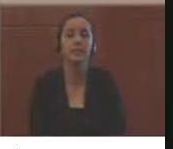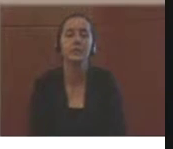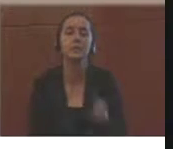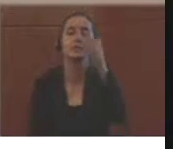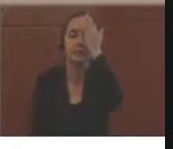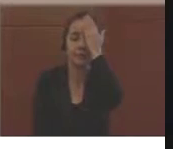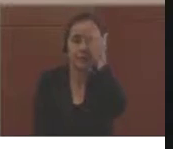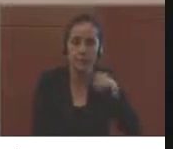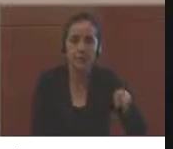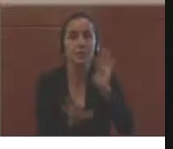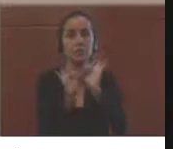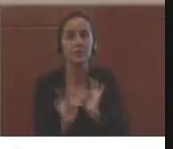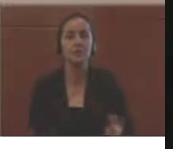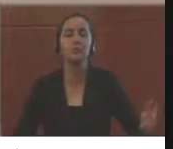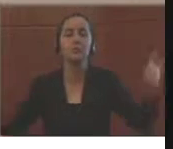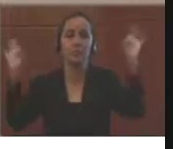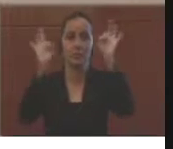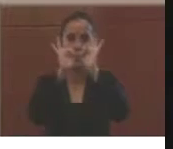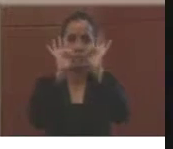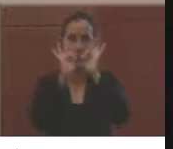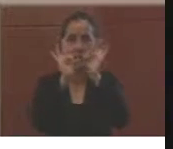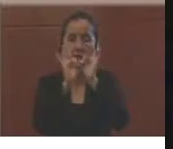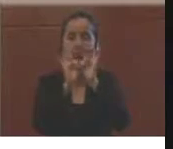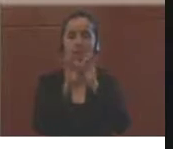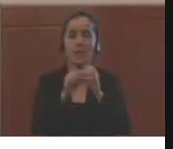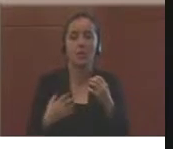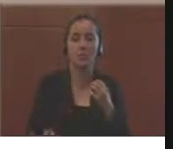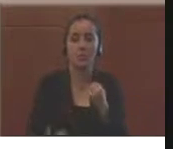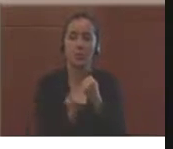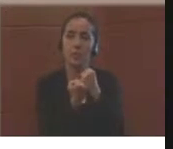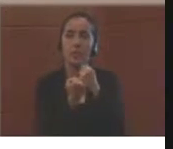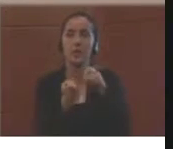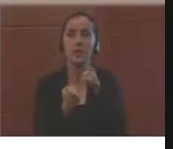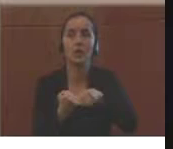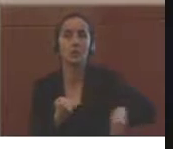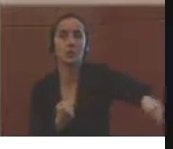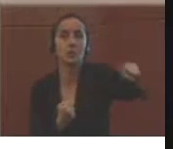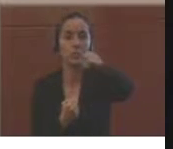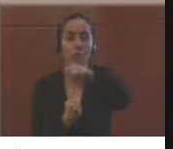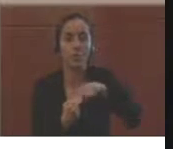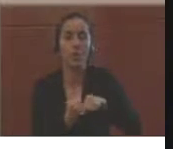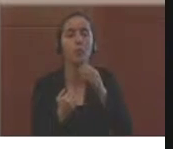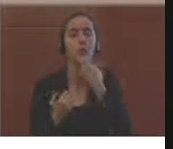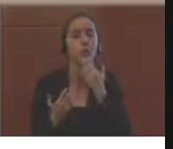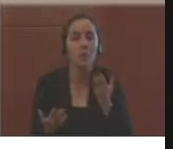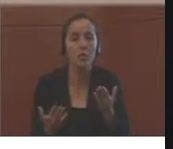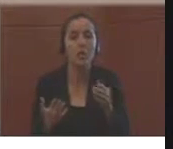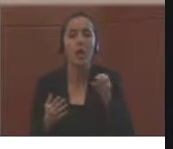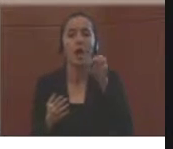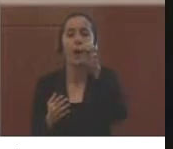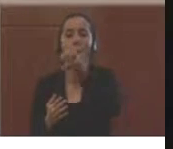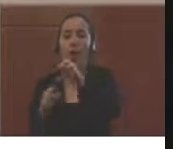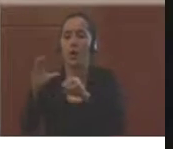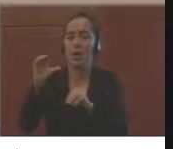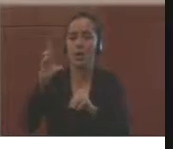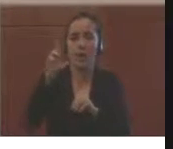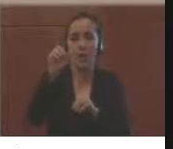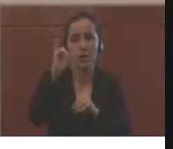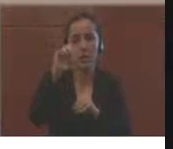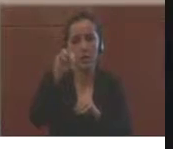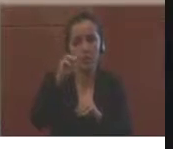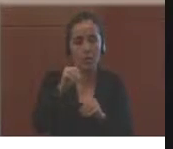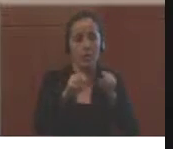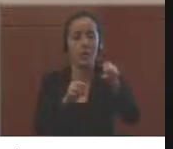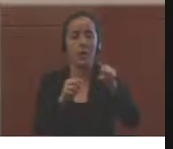13. Acknowledge the importance of regional cooperation and integration mechanisms such as CARICOM, SICA, UNASUR,